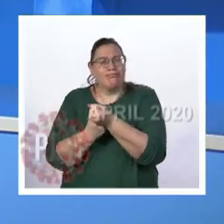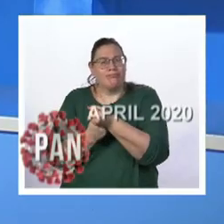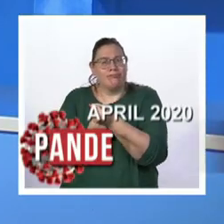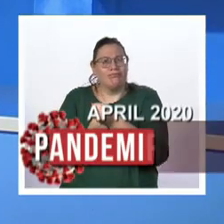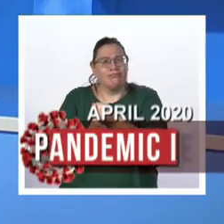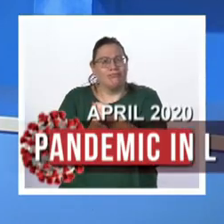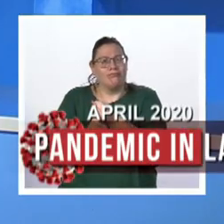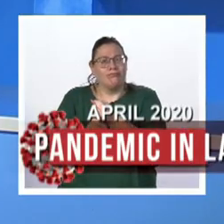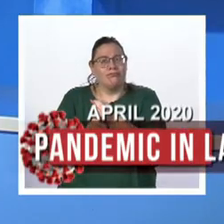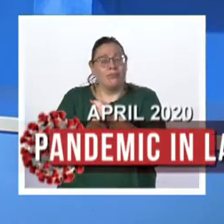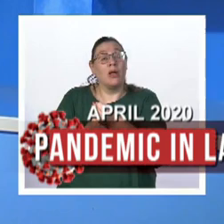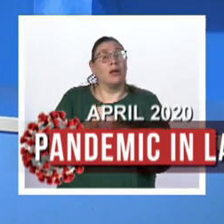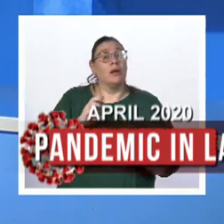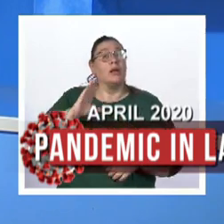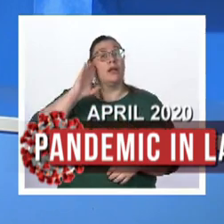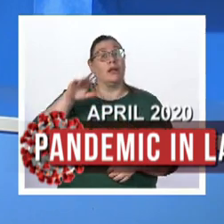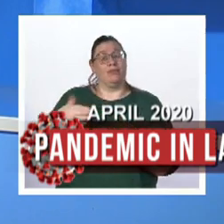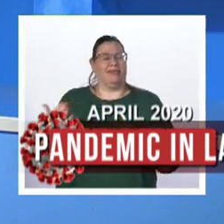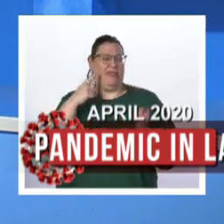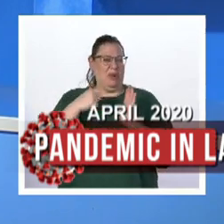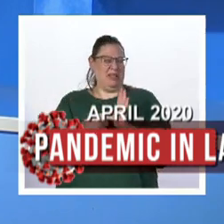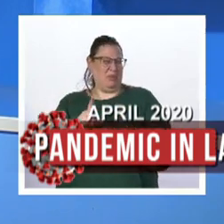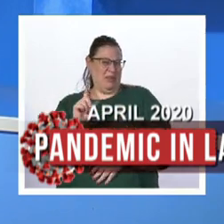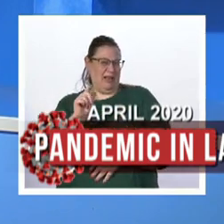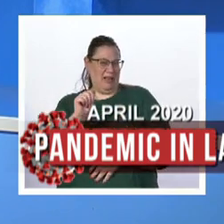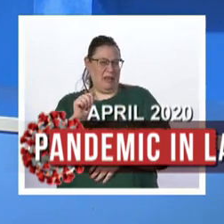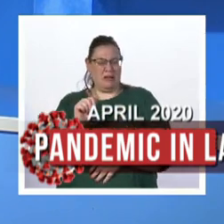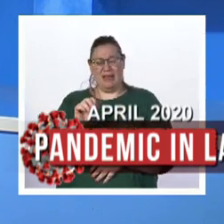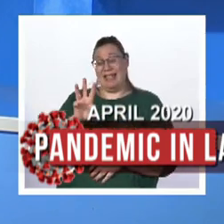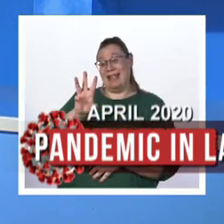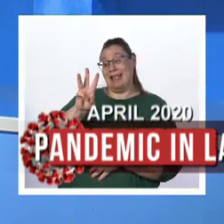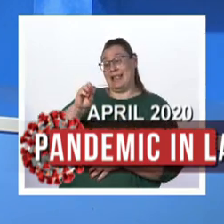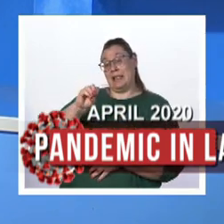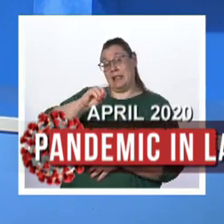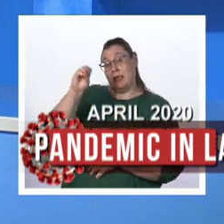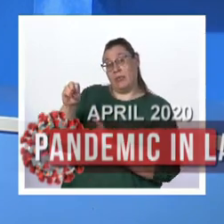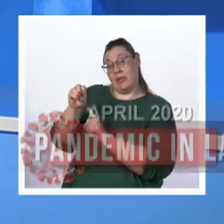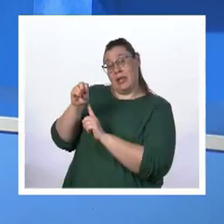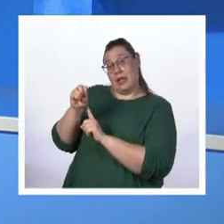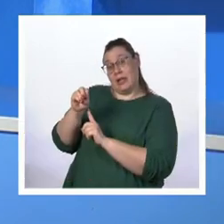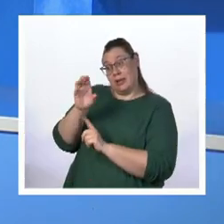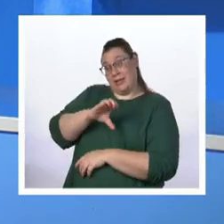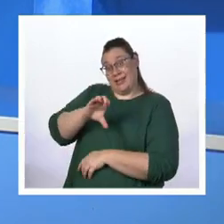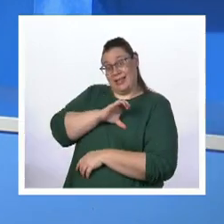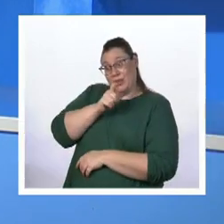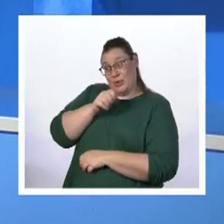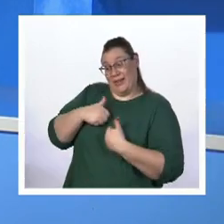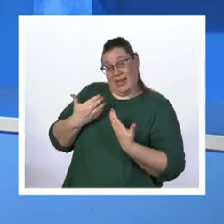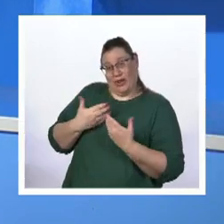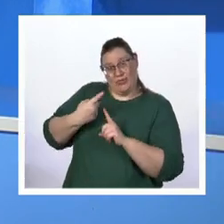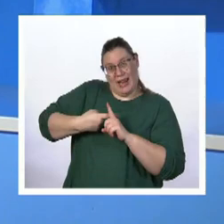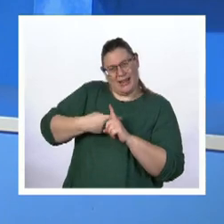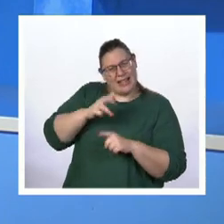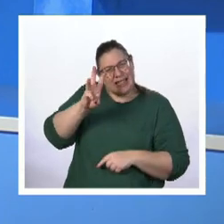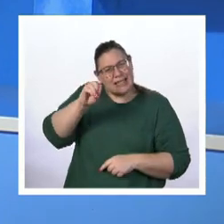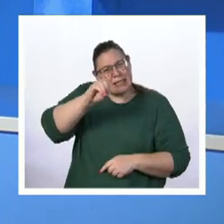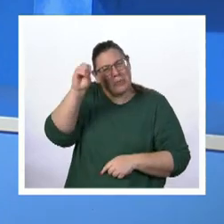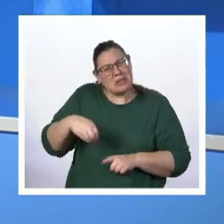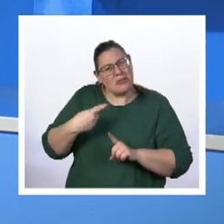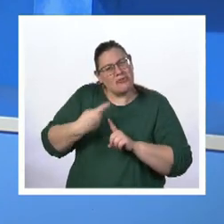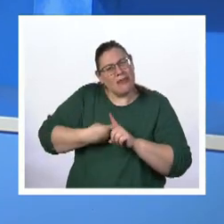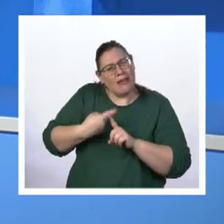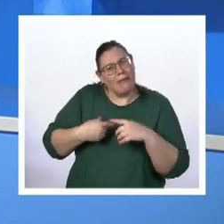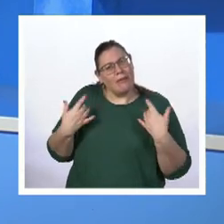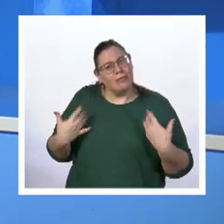that in LA, for example, about 60% of the citizens rent. 60% are renters.